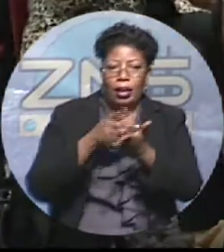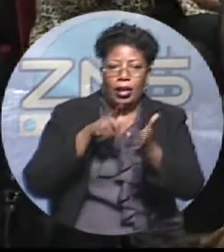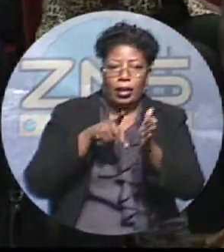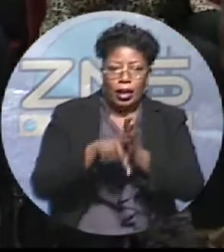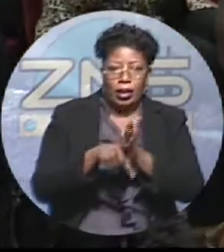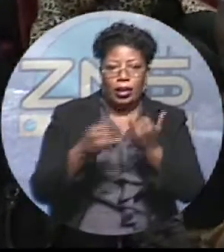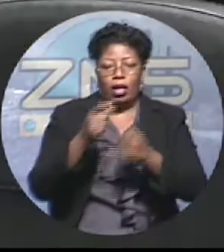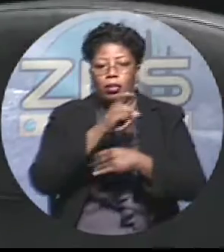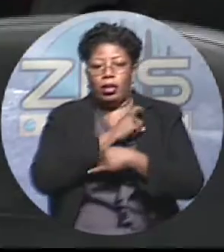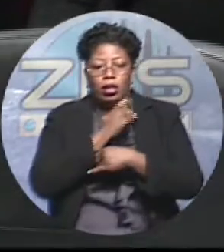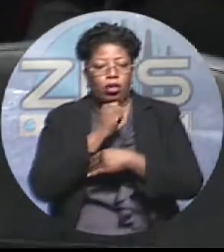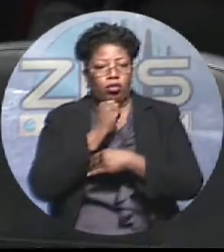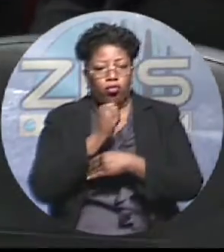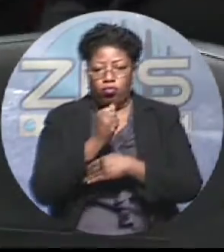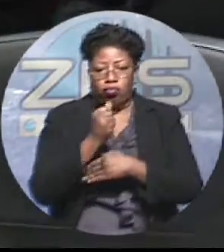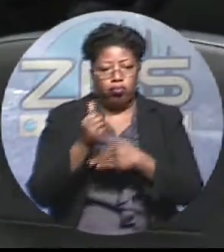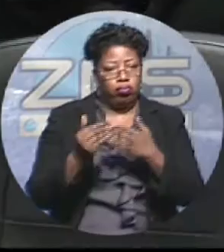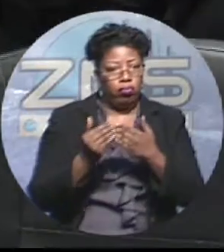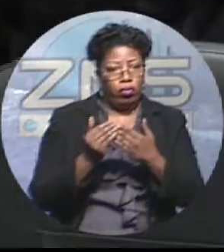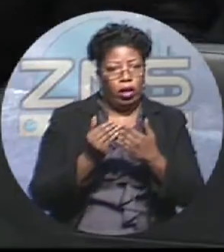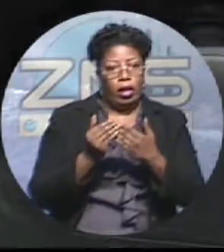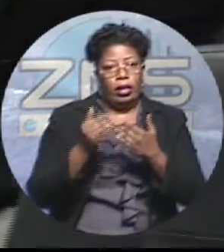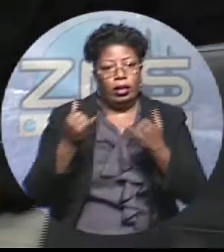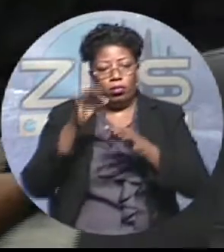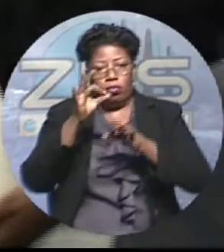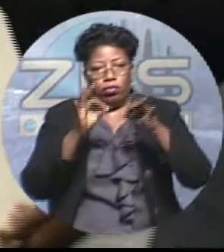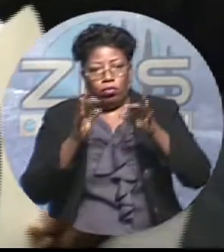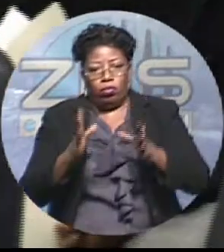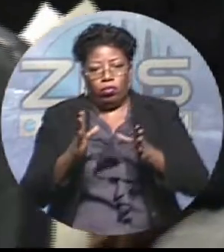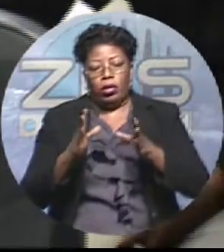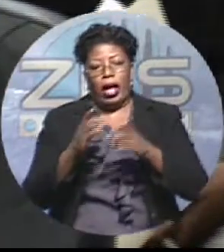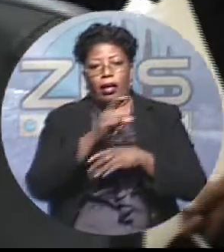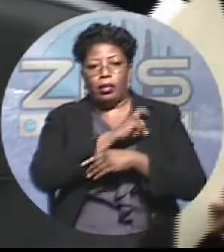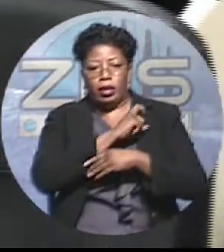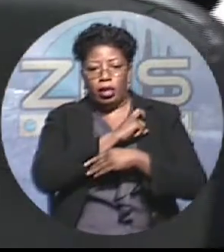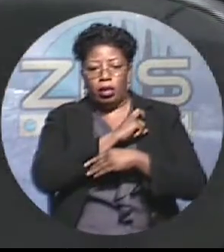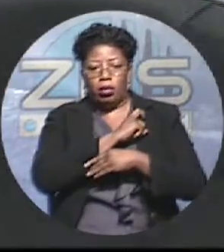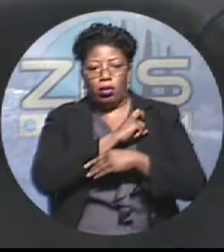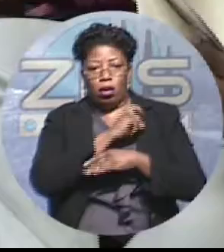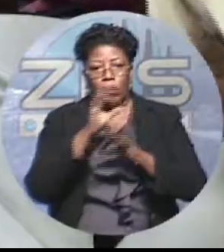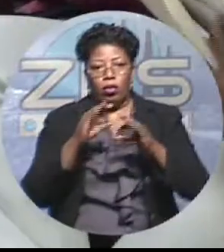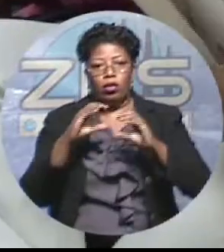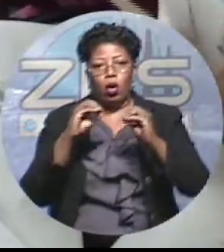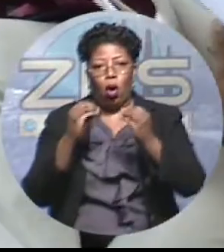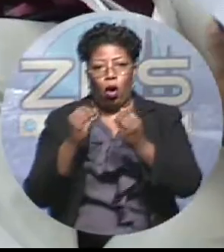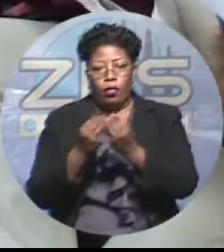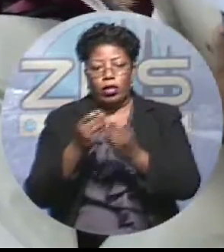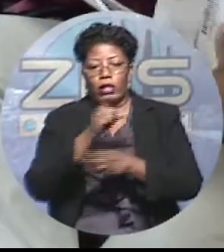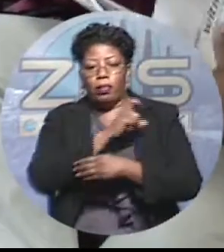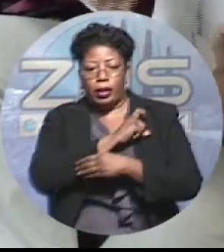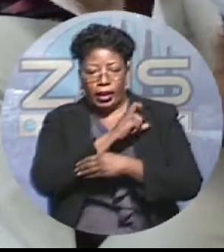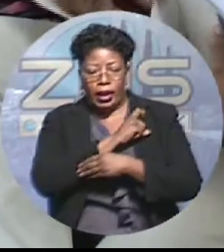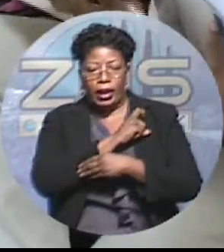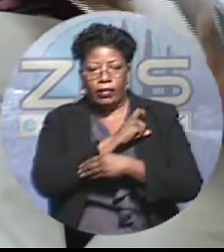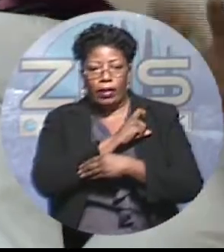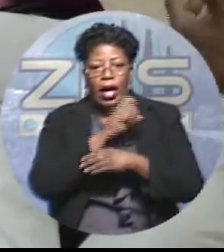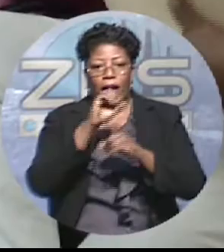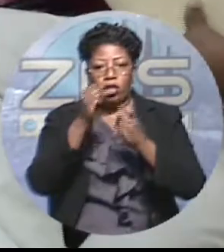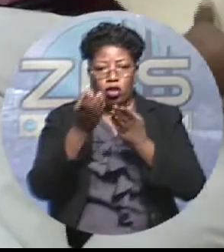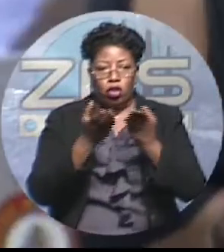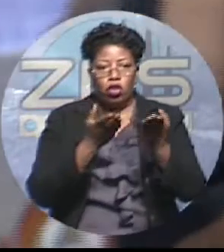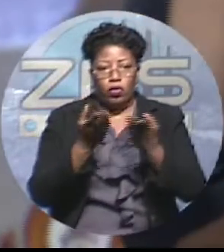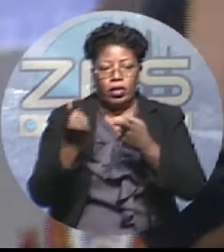authorities aren't taking this lightly, and today members of the judiciary, officers of the Attorney General's office, the police force and social